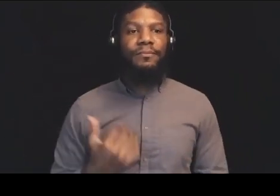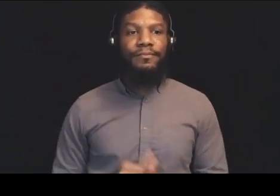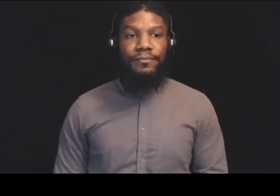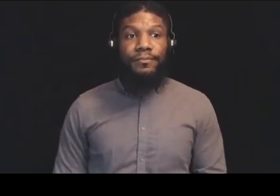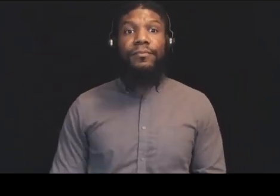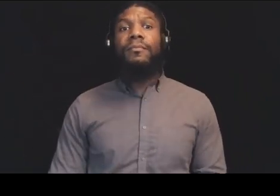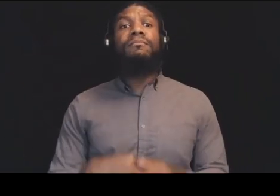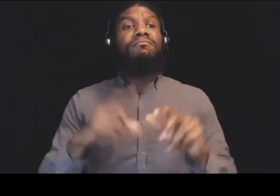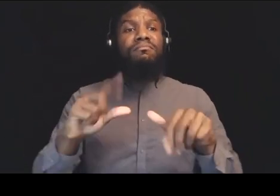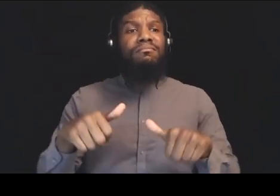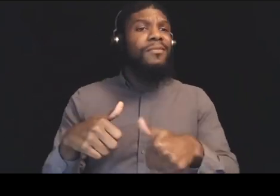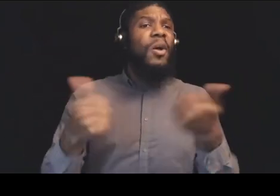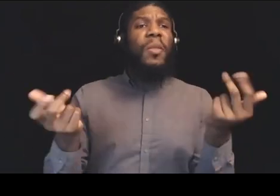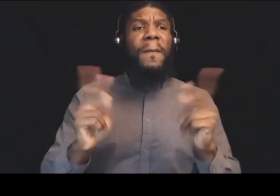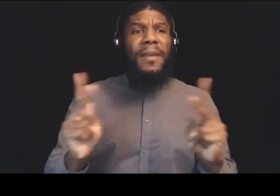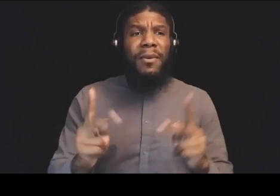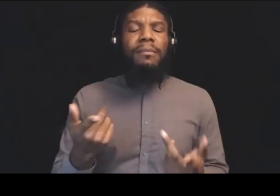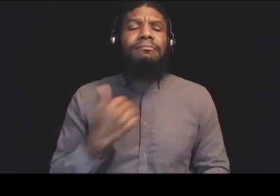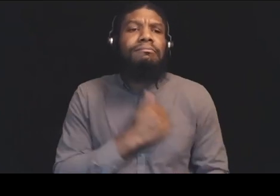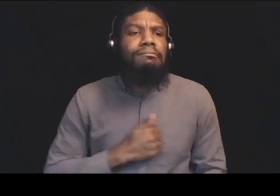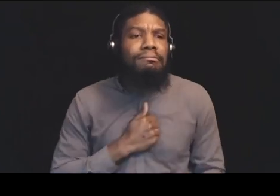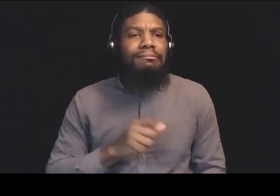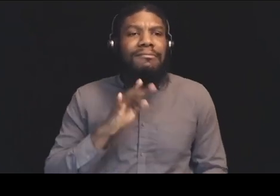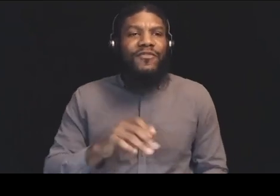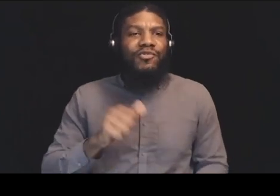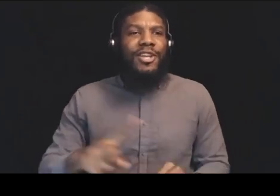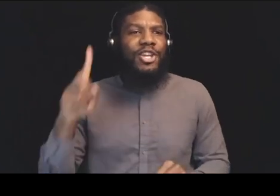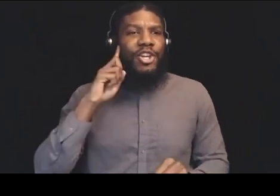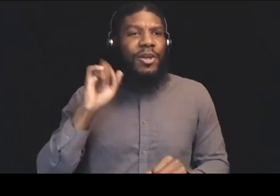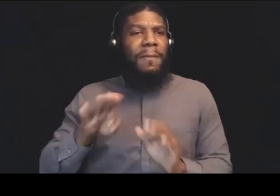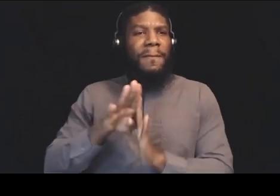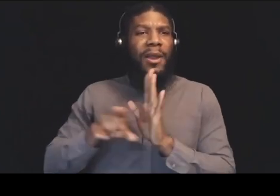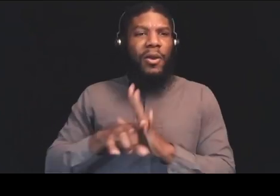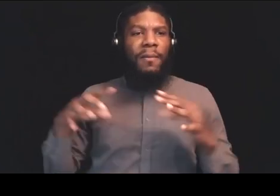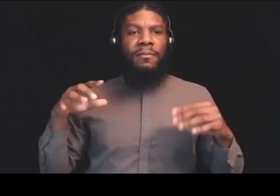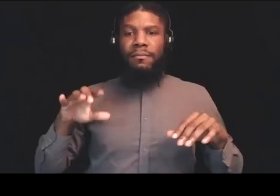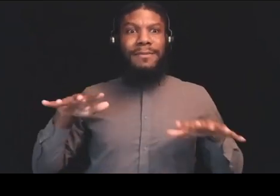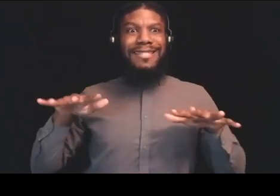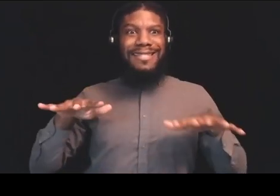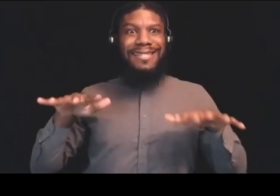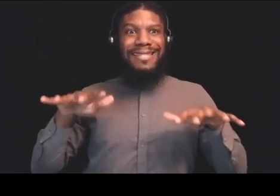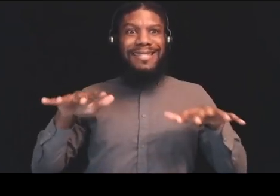Anyone else? And I apologize if you guys can hear the buzzing in the background.